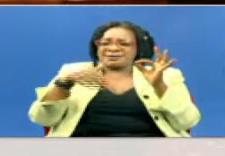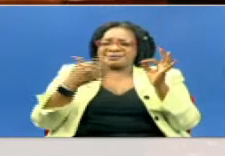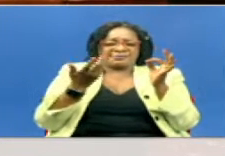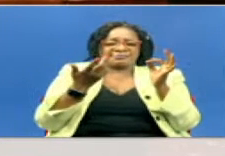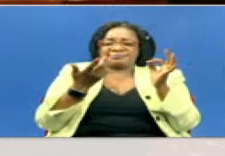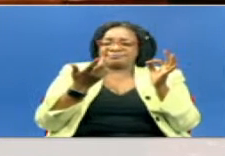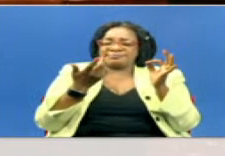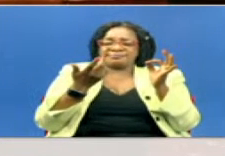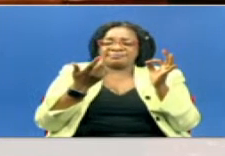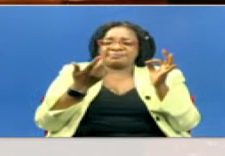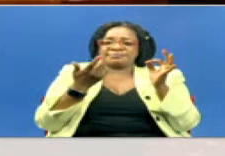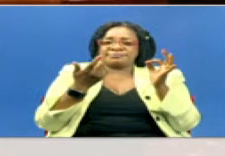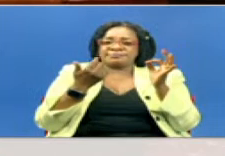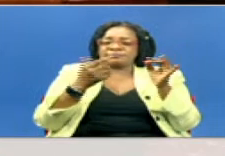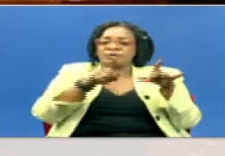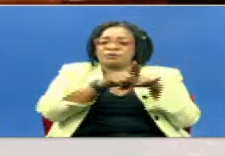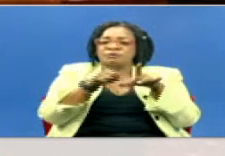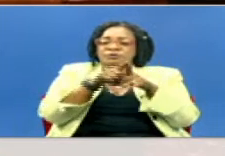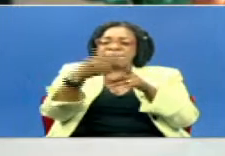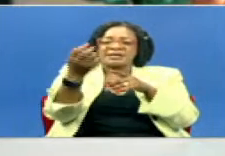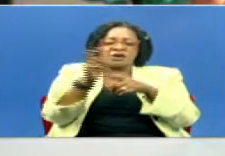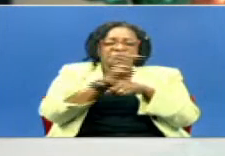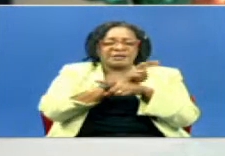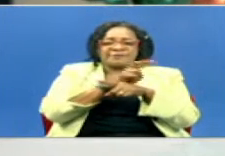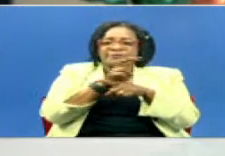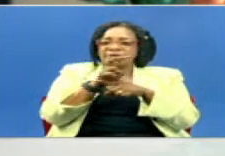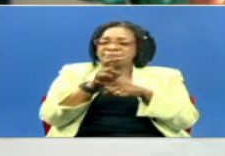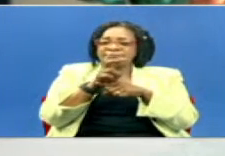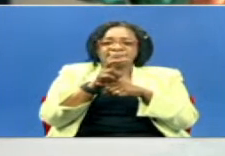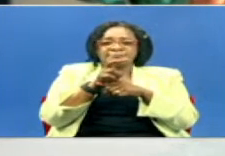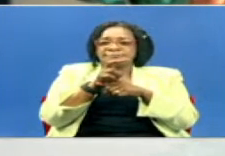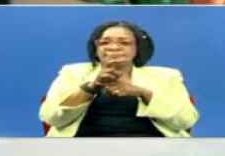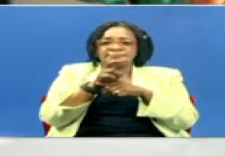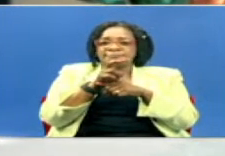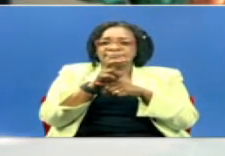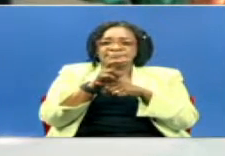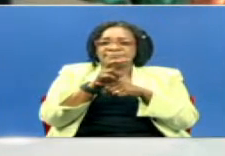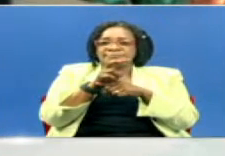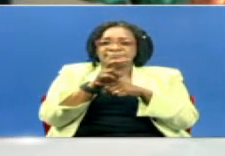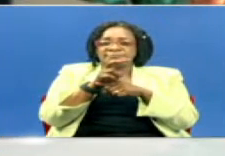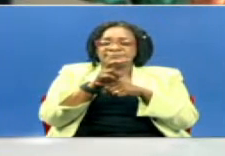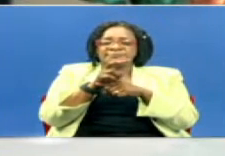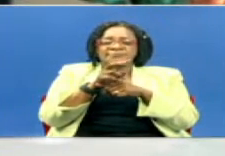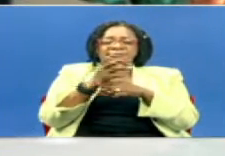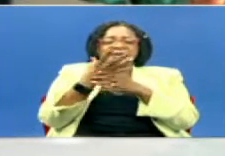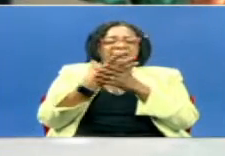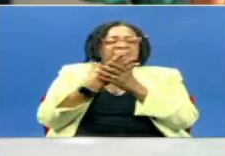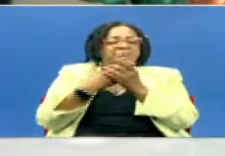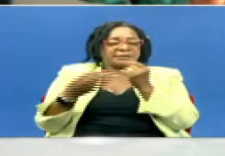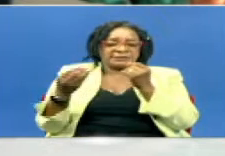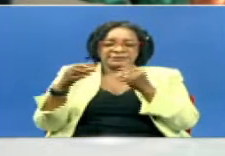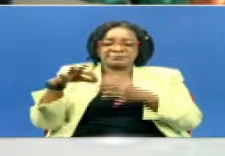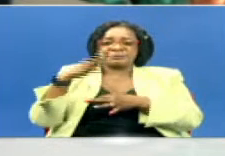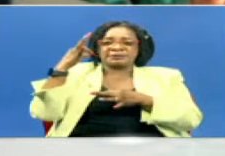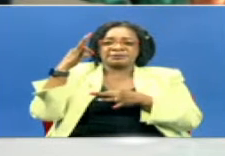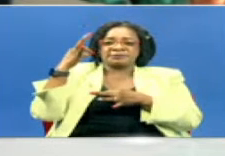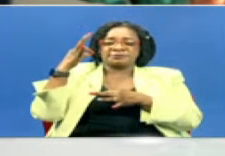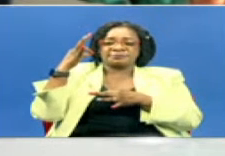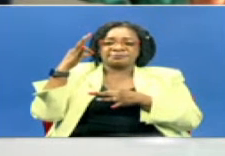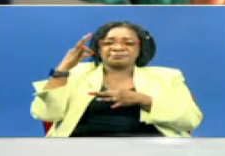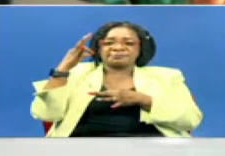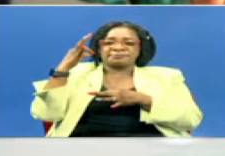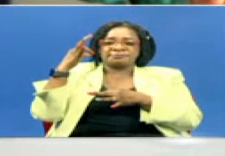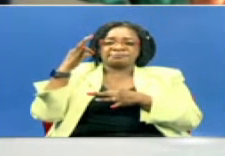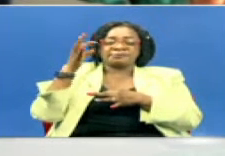speculations. Mm-hmm. I also observed that there's dampened spirits, mm-hmm. of course made worse by